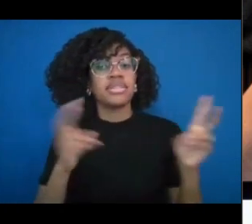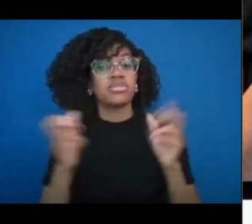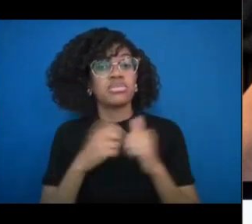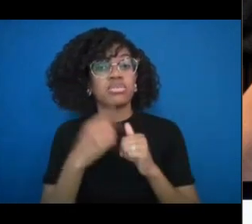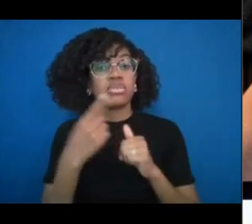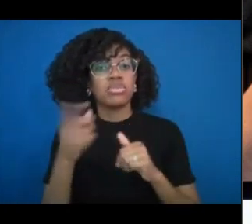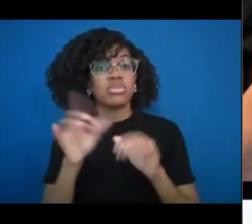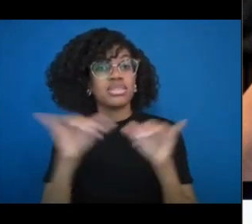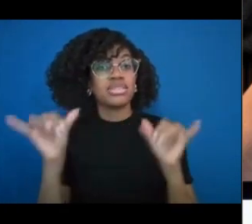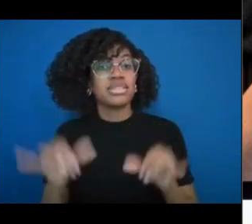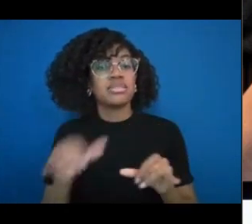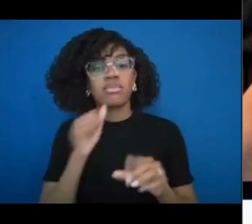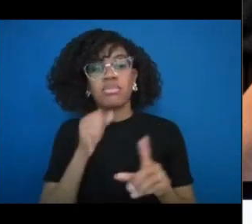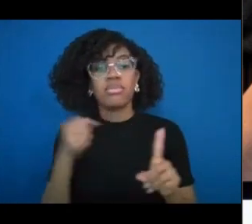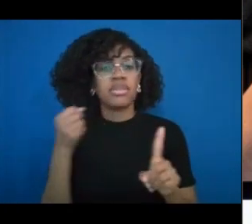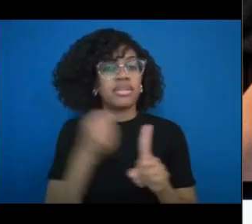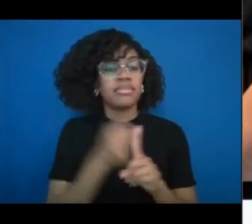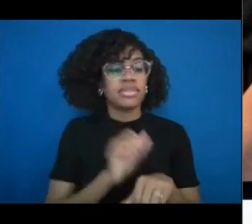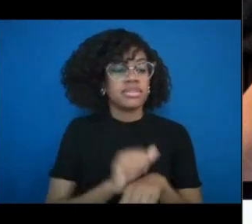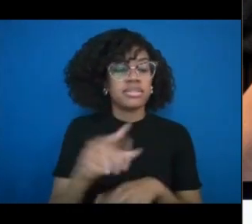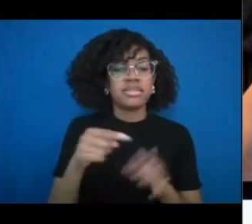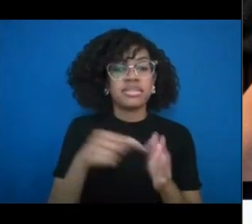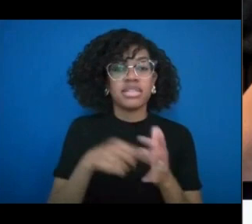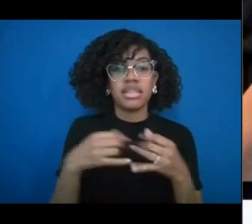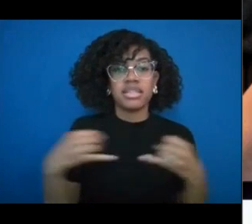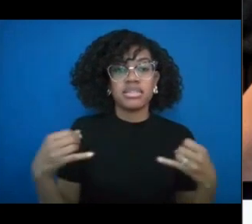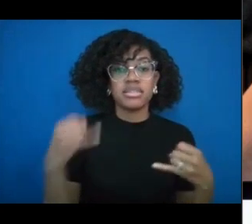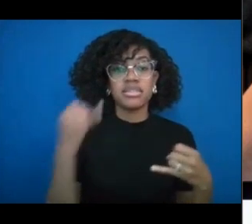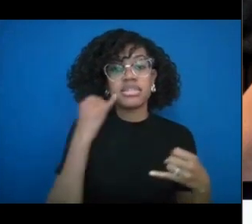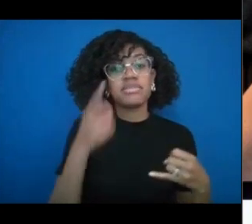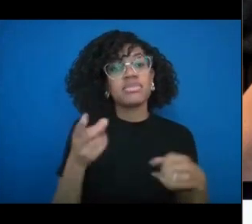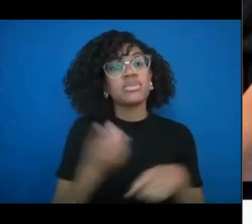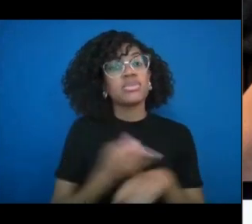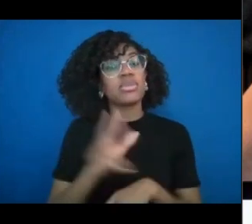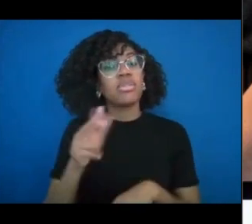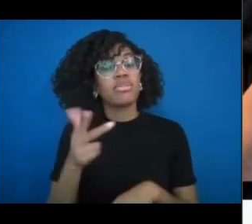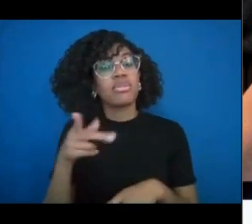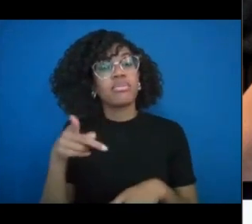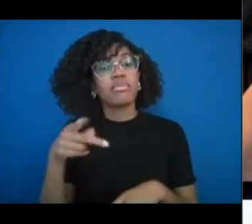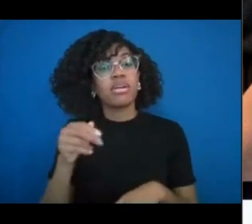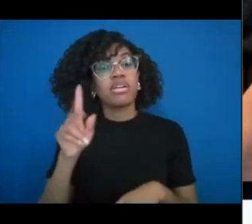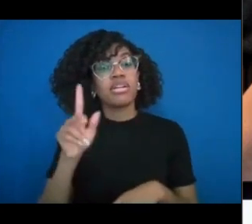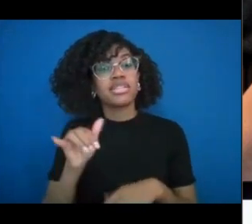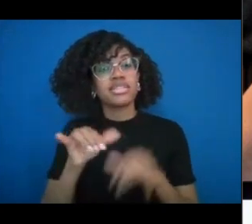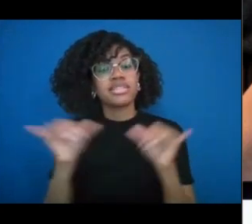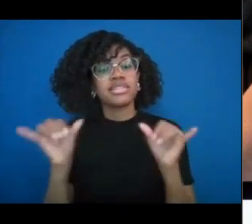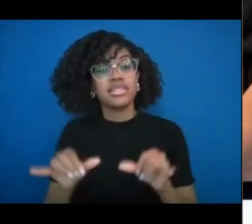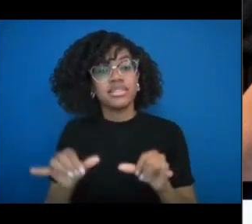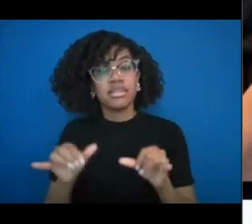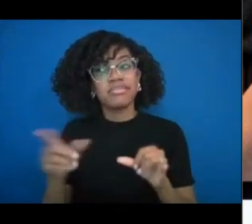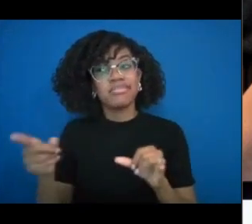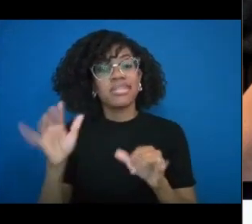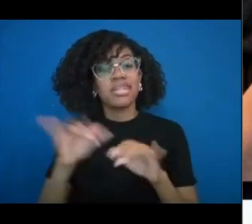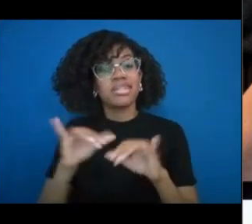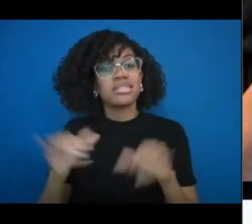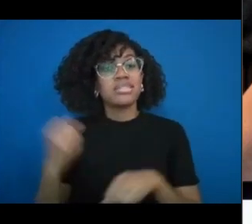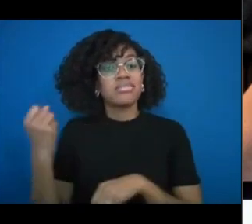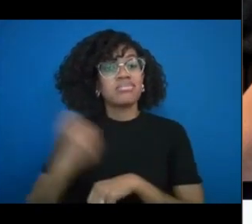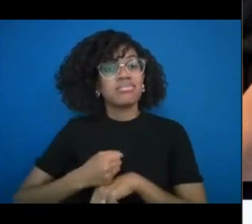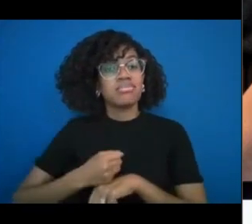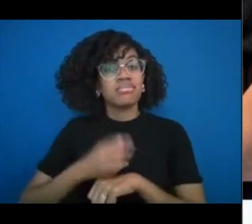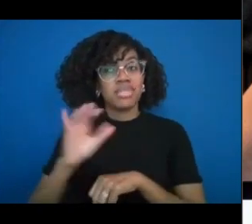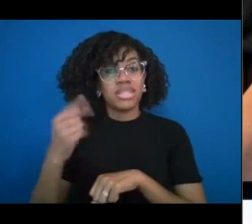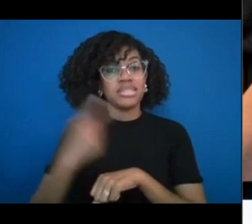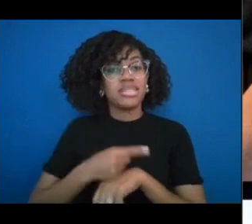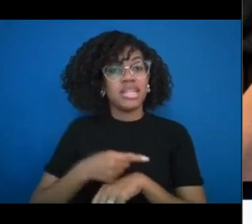systems do not impact submission deadlines. If you're using a third-party system and it crashes the day the applications